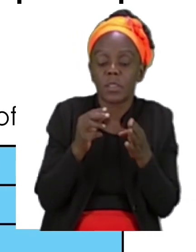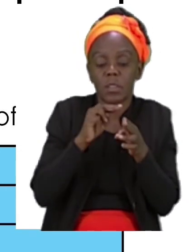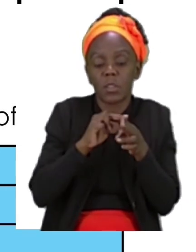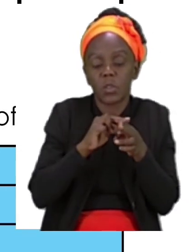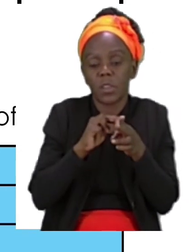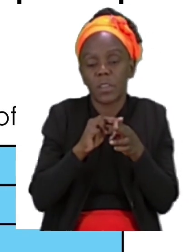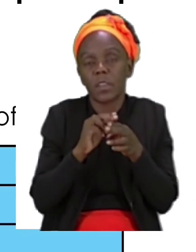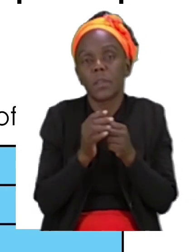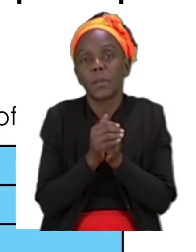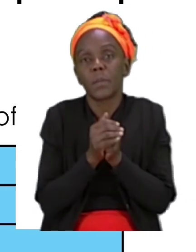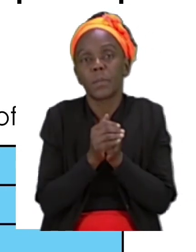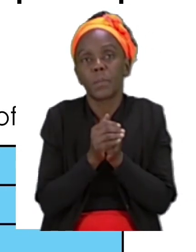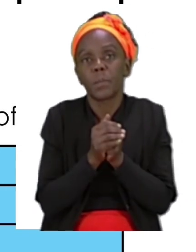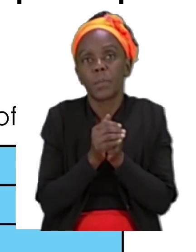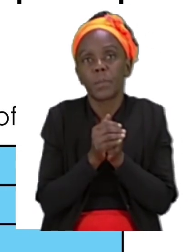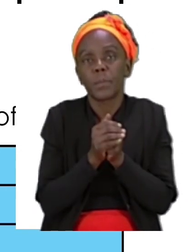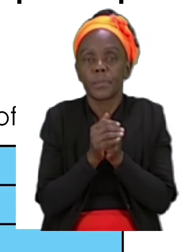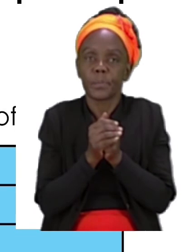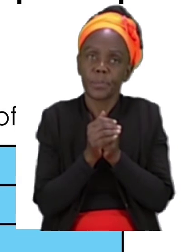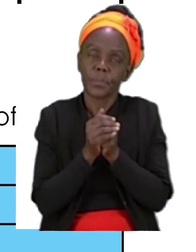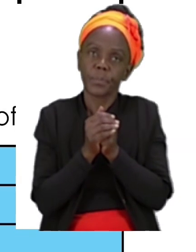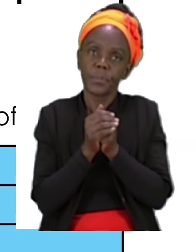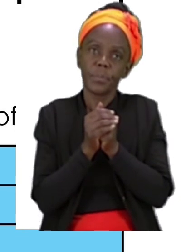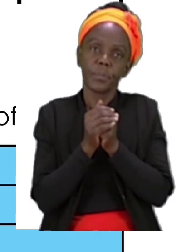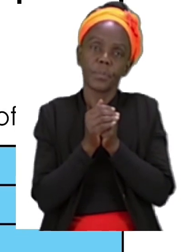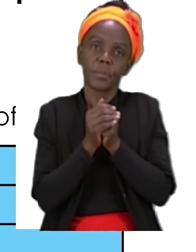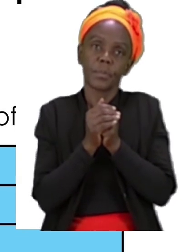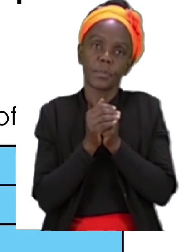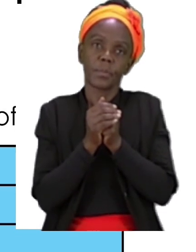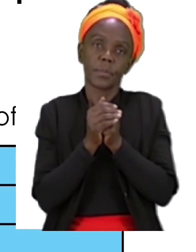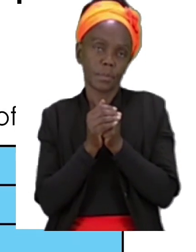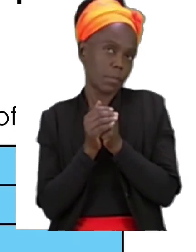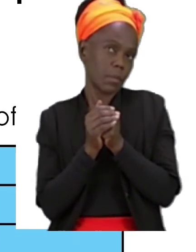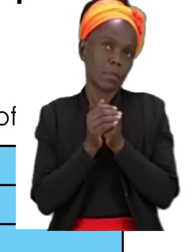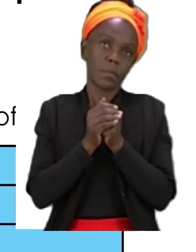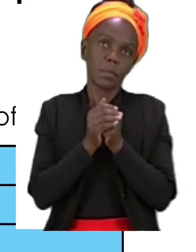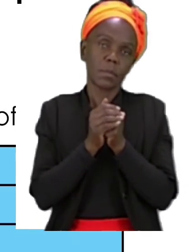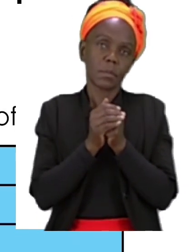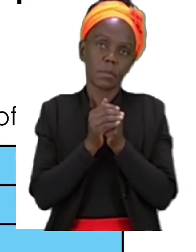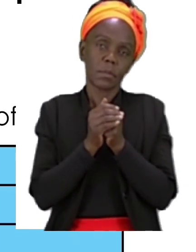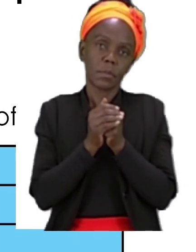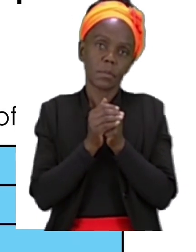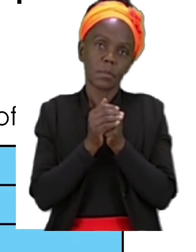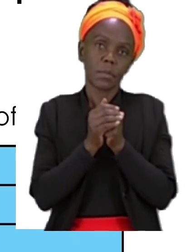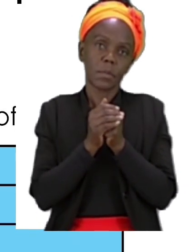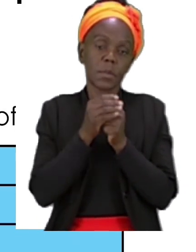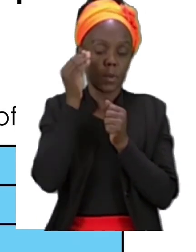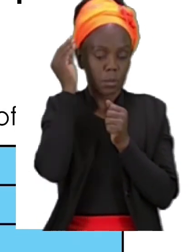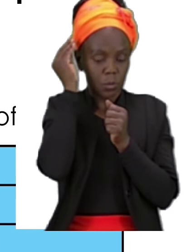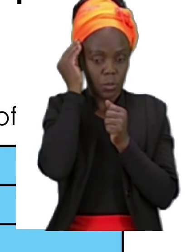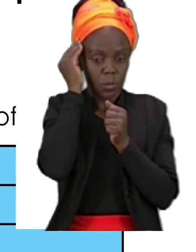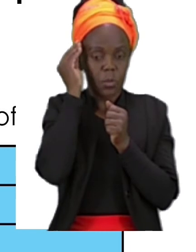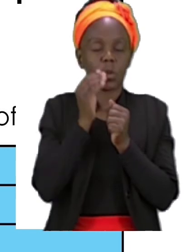line ends is the total amount that she has spent. So now that we know all of this,